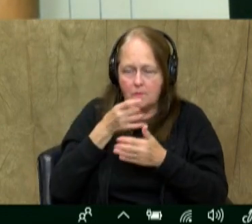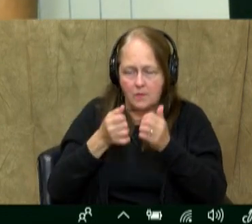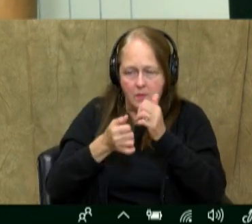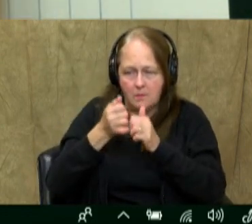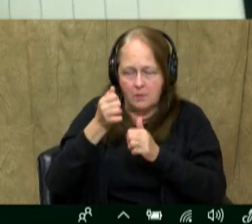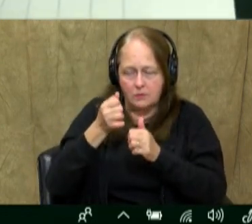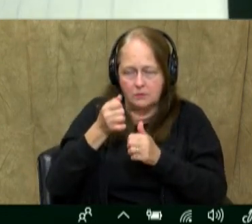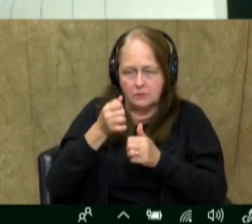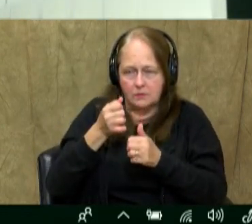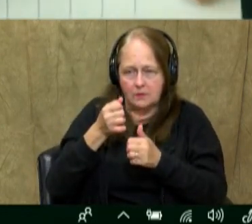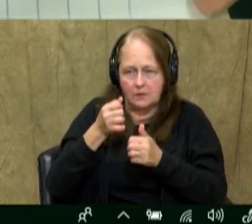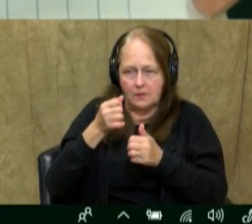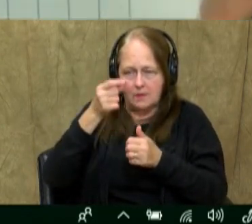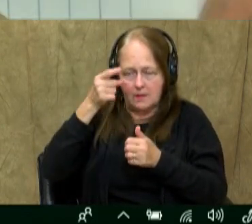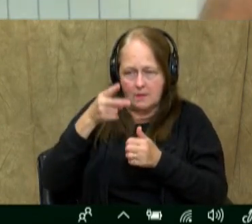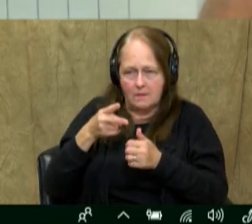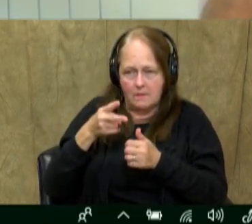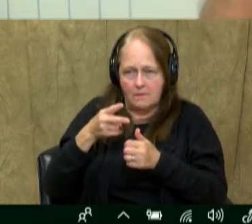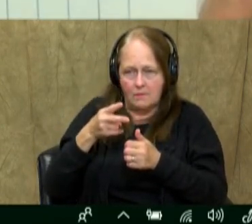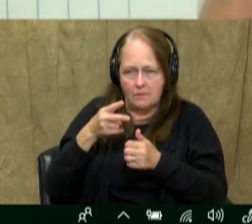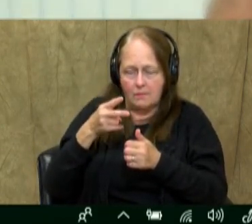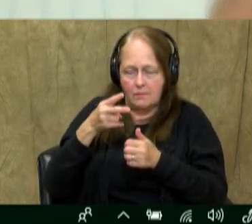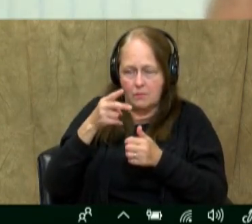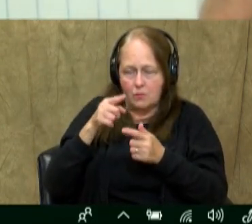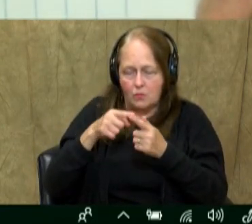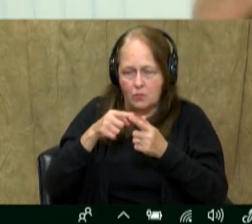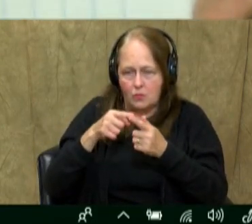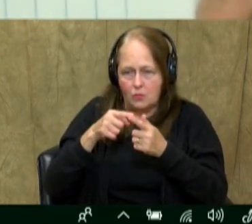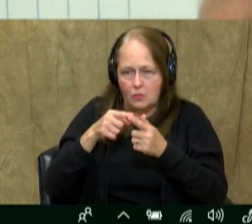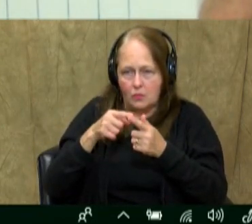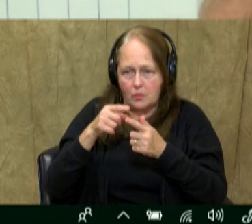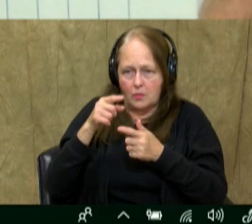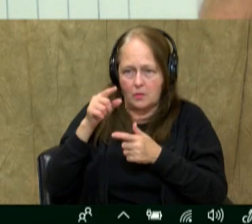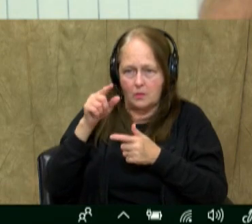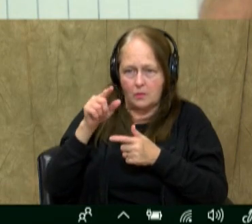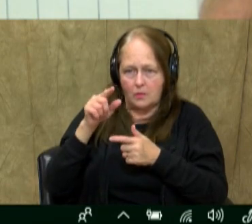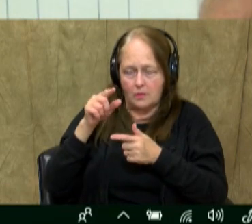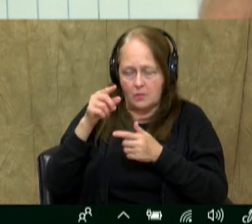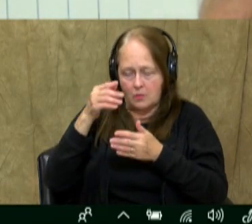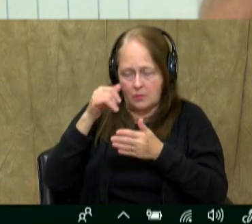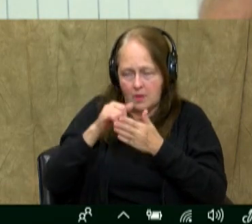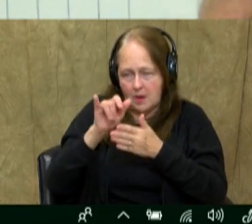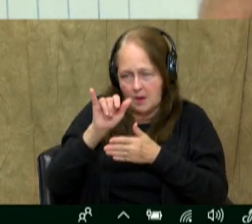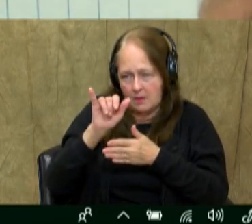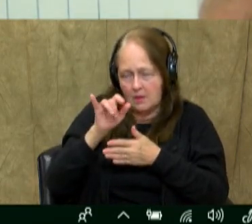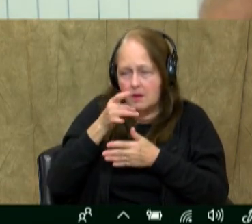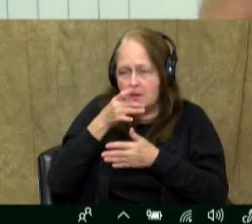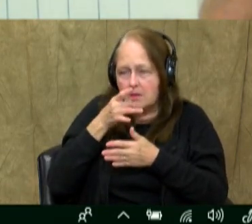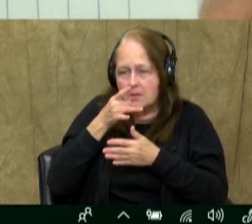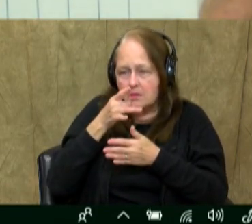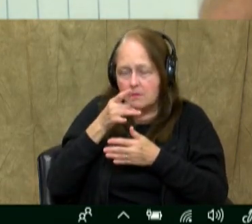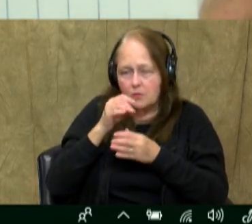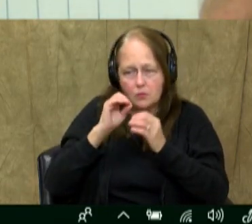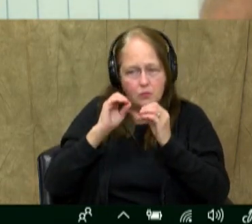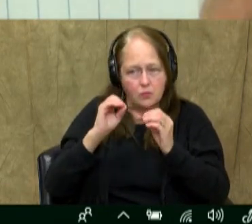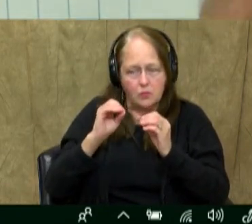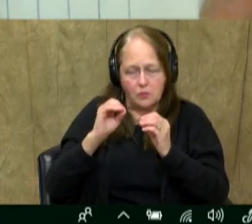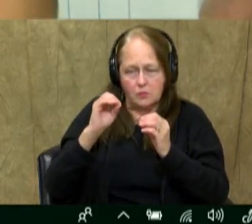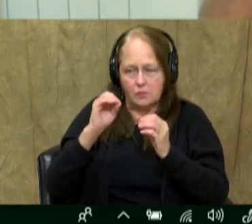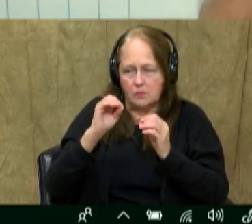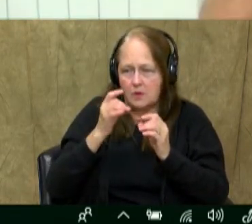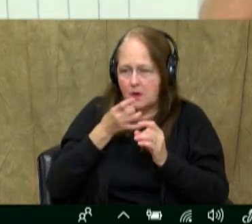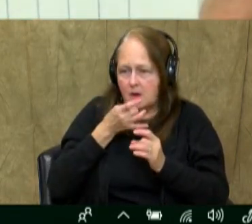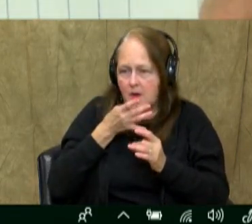of the lit portion to half of the lit portion to a quarter or just a tiny little piece of the lit portion to no lit portion.